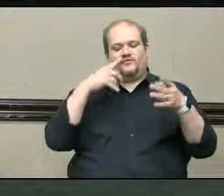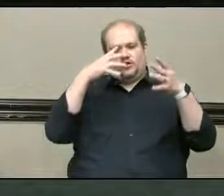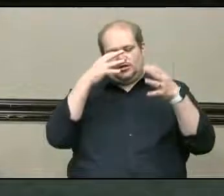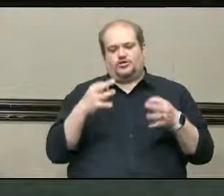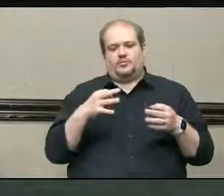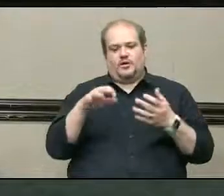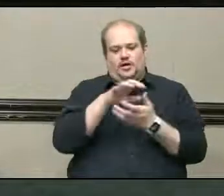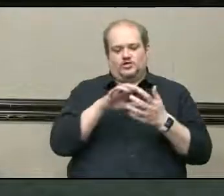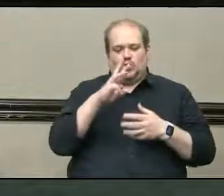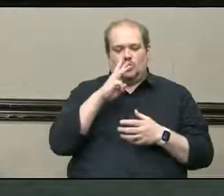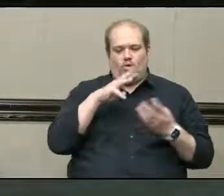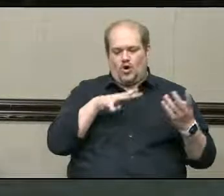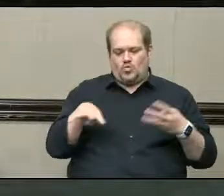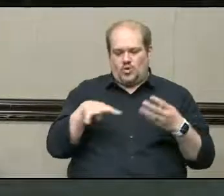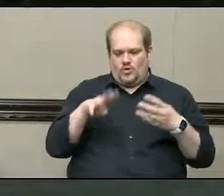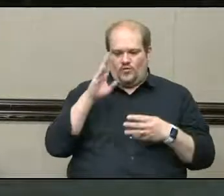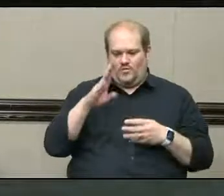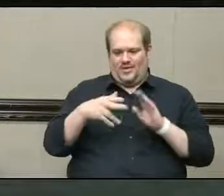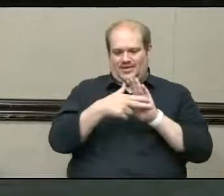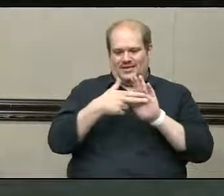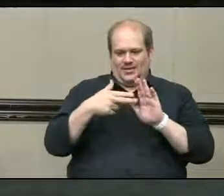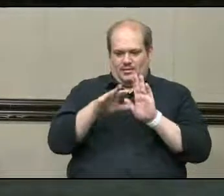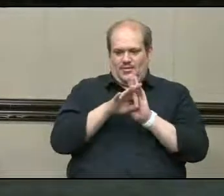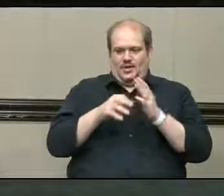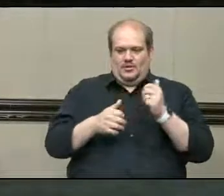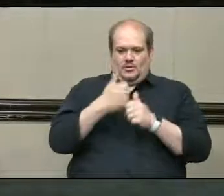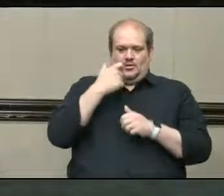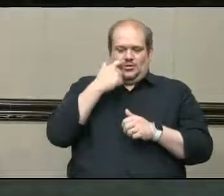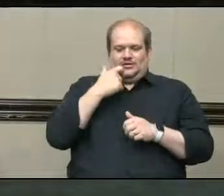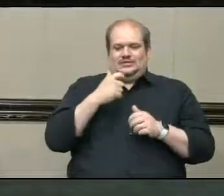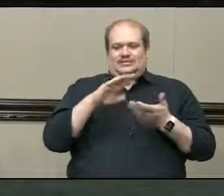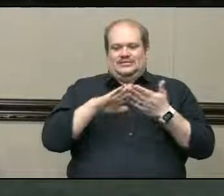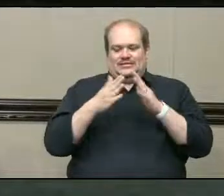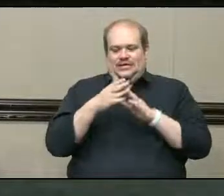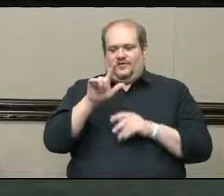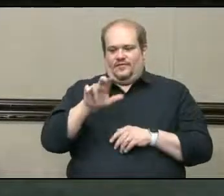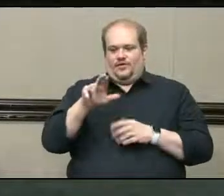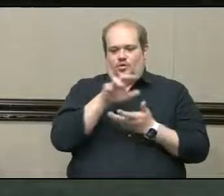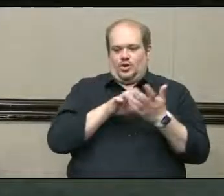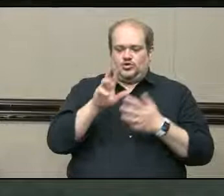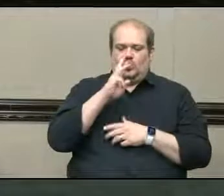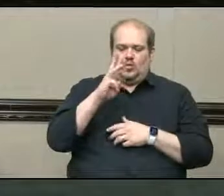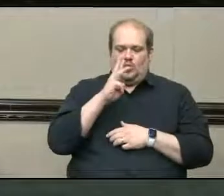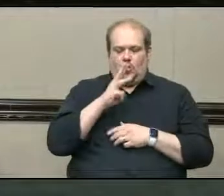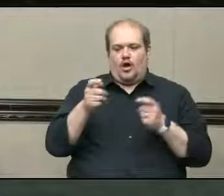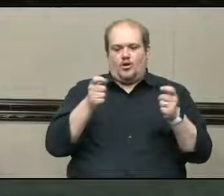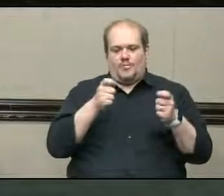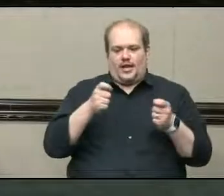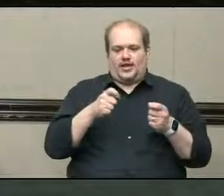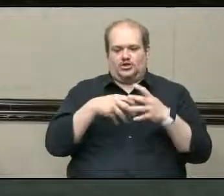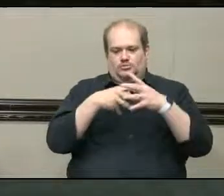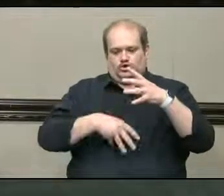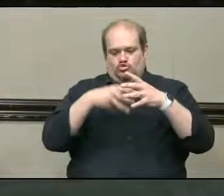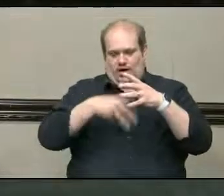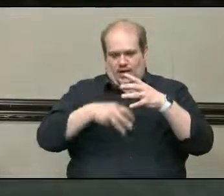stormwater runoff shall be designated by the latest City of Little Rock Stormwater Management and Drainage